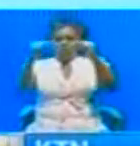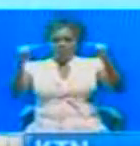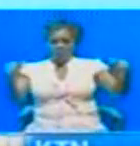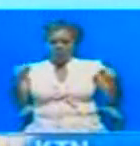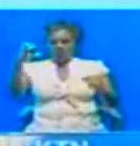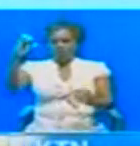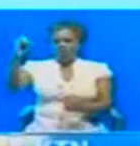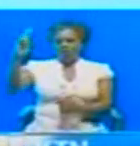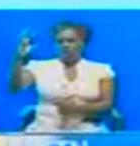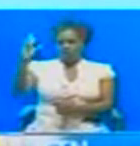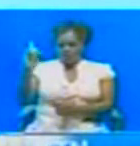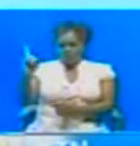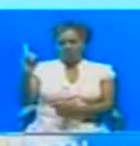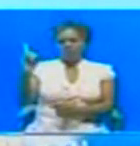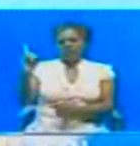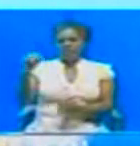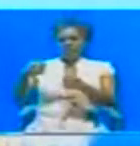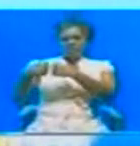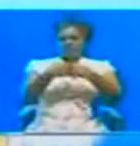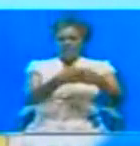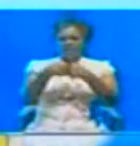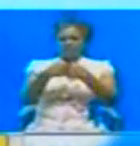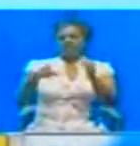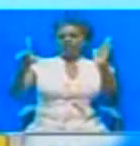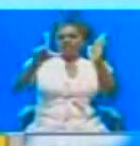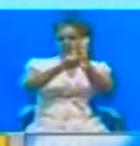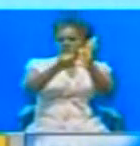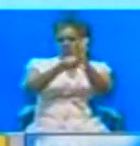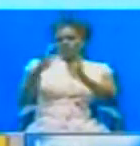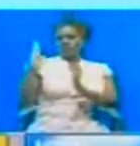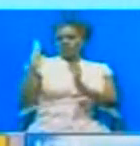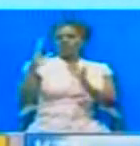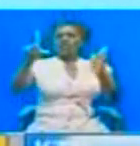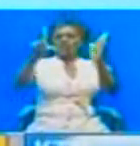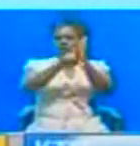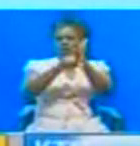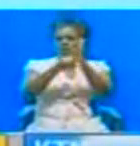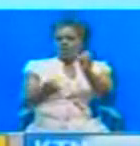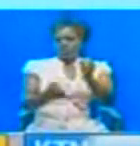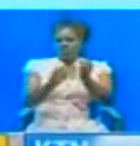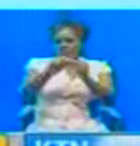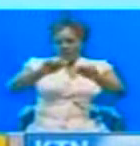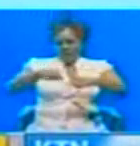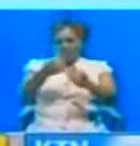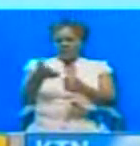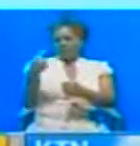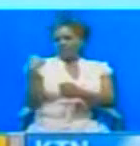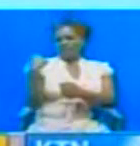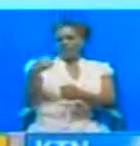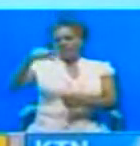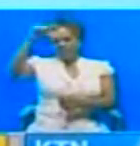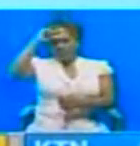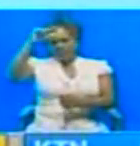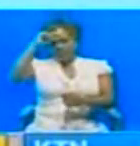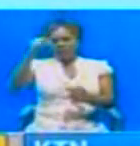for Reforms and Democracy challenging the legality of security laws that were enacted recently. And now the government's